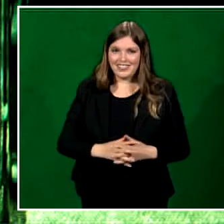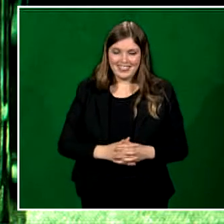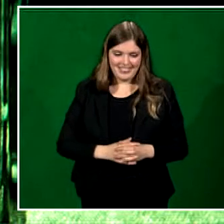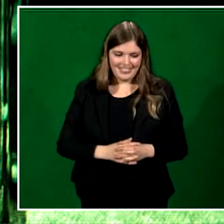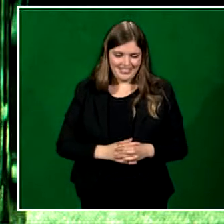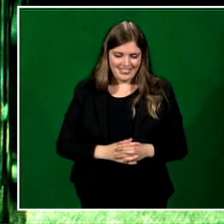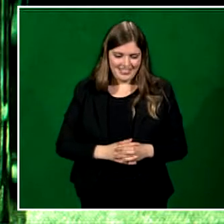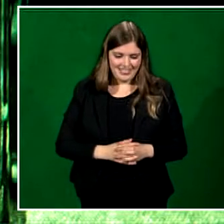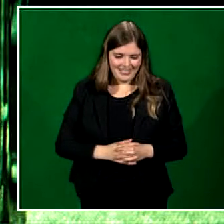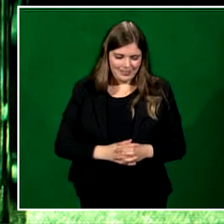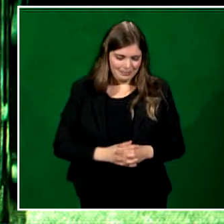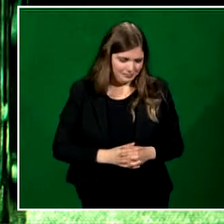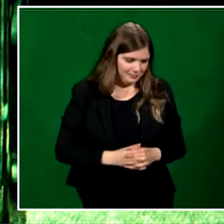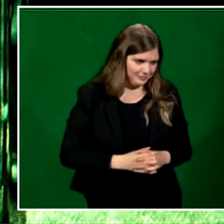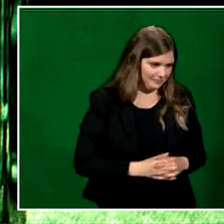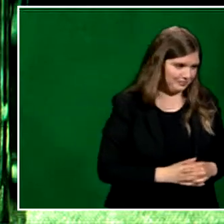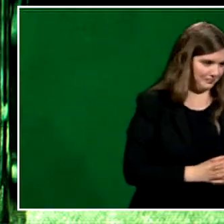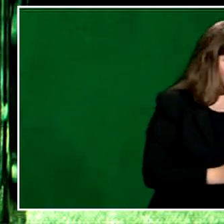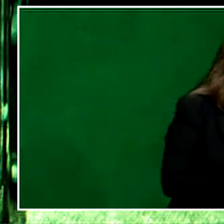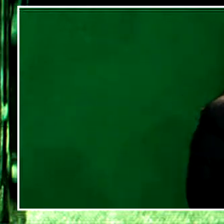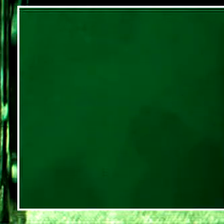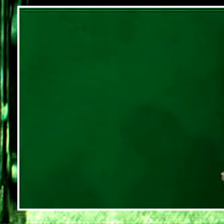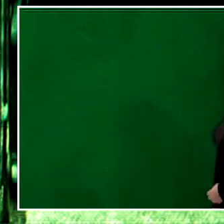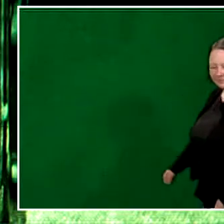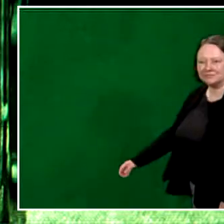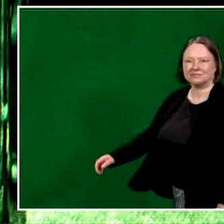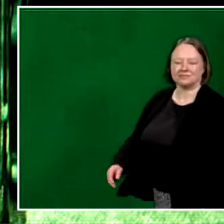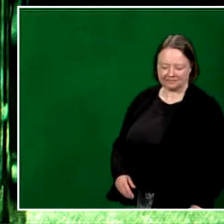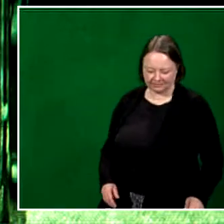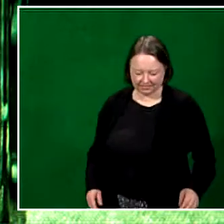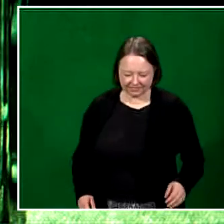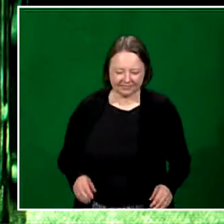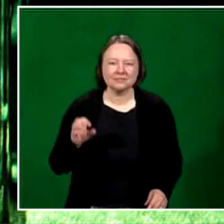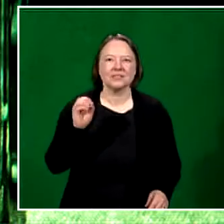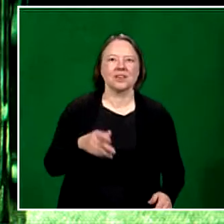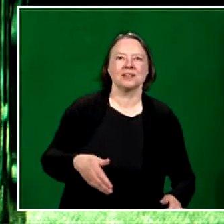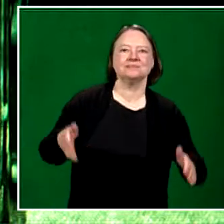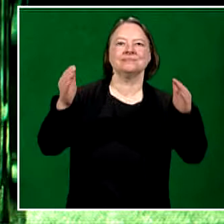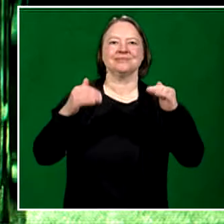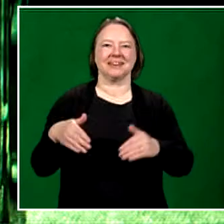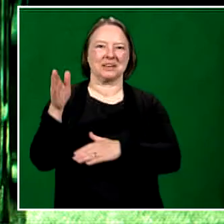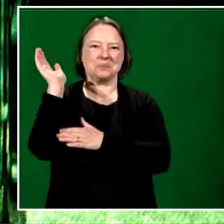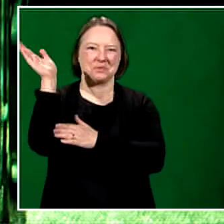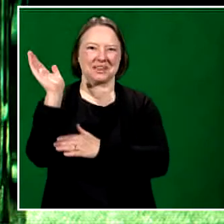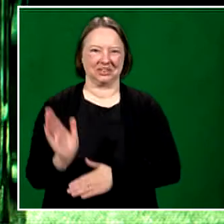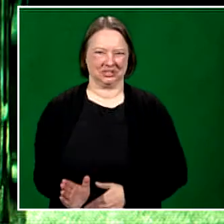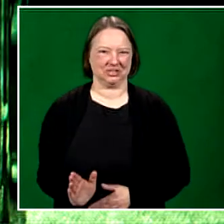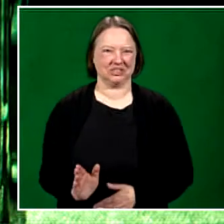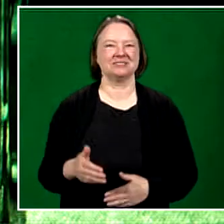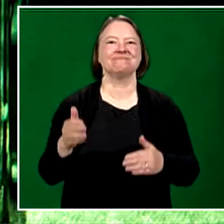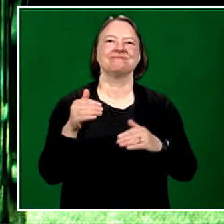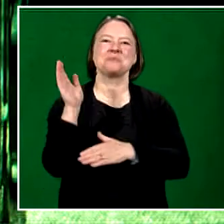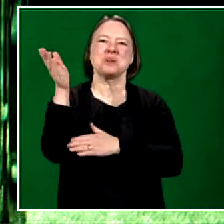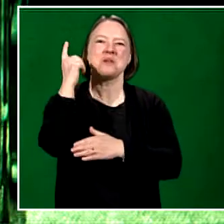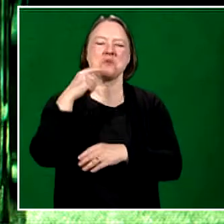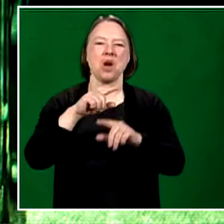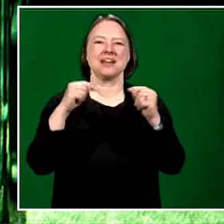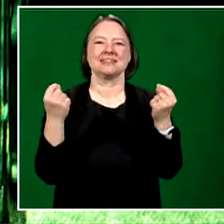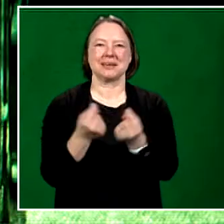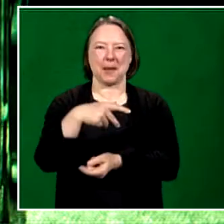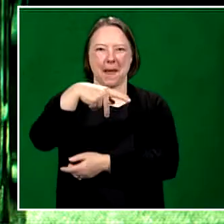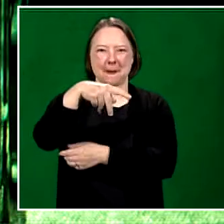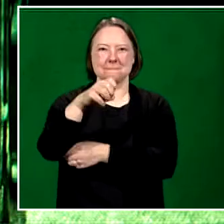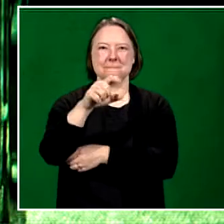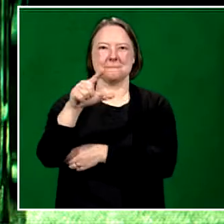Thanks. Extra mic here. All right. We're going to move on to our next presenter. Next, presenting for Team